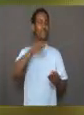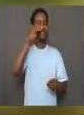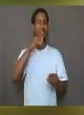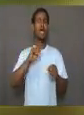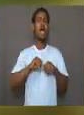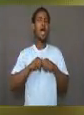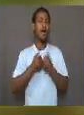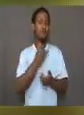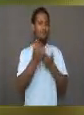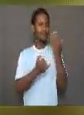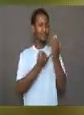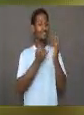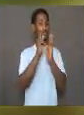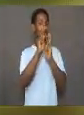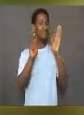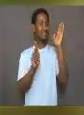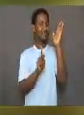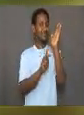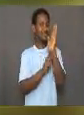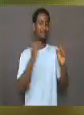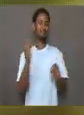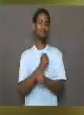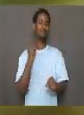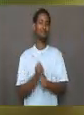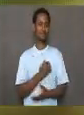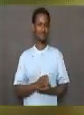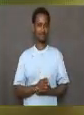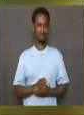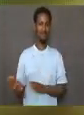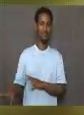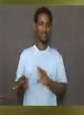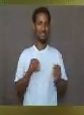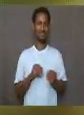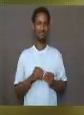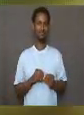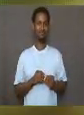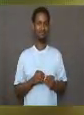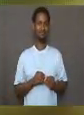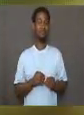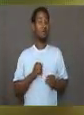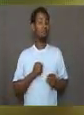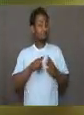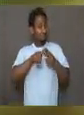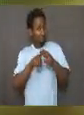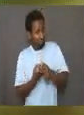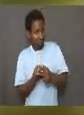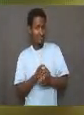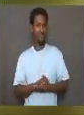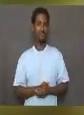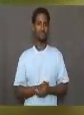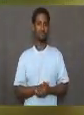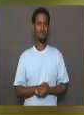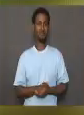these principles are implemented. Students, I am ready to begin if you